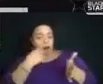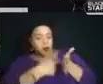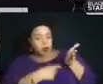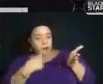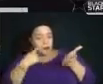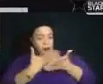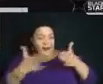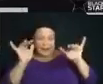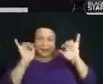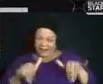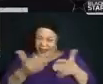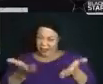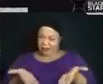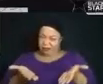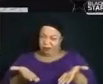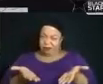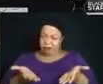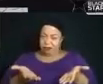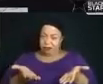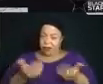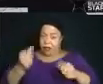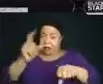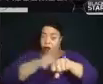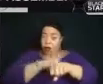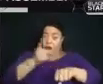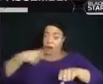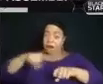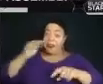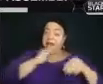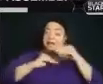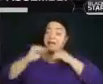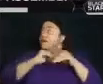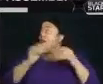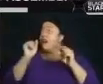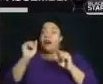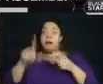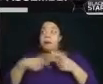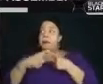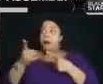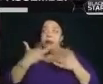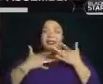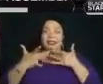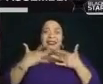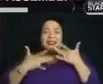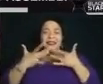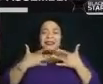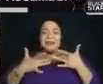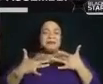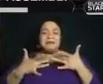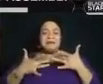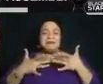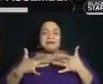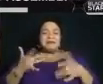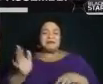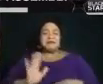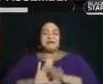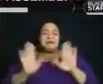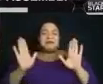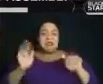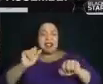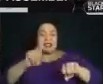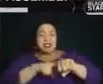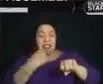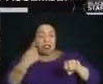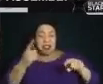scarcity and the lies we don't know what to do, as long as we have the stealing of native lands and unjust